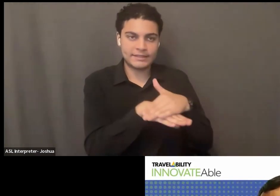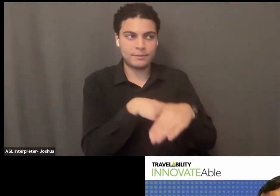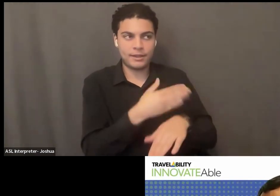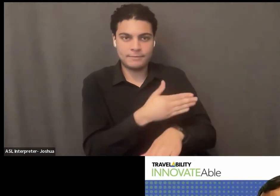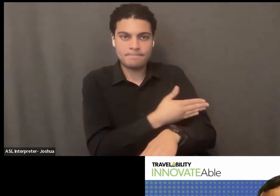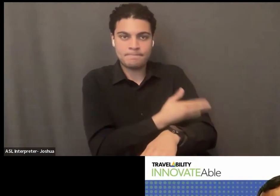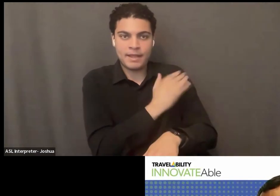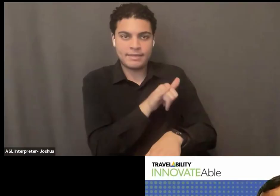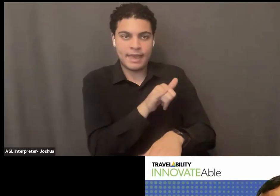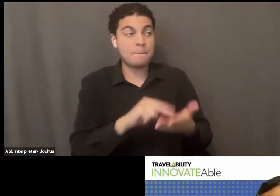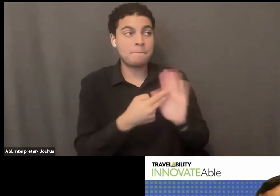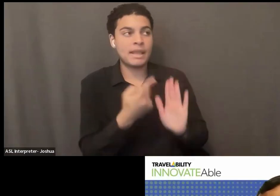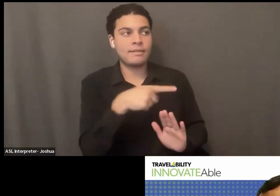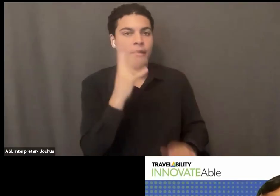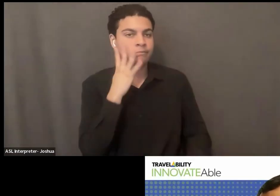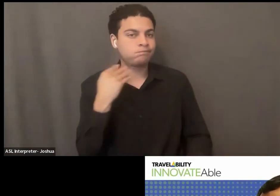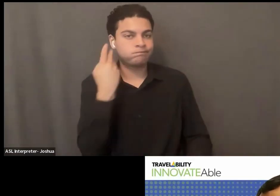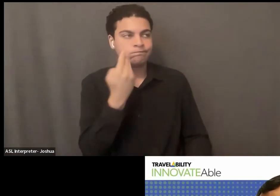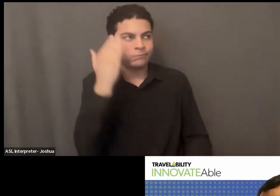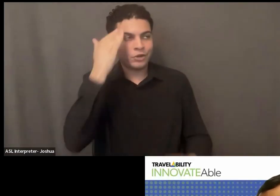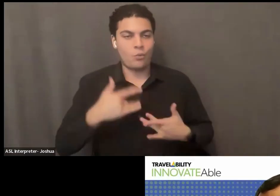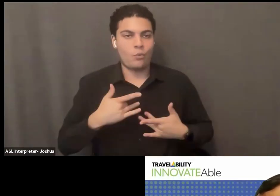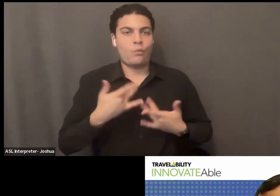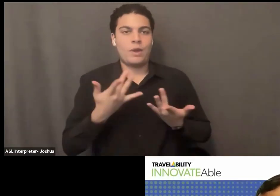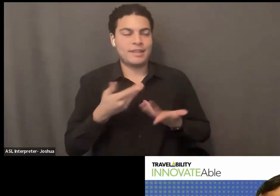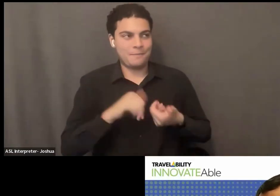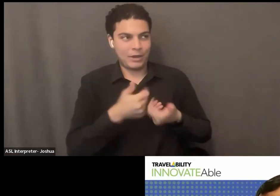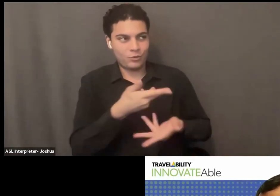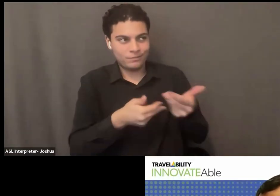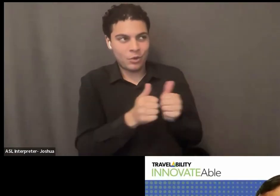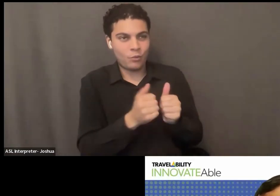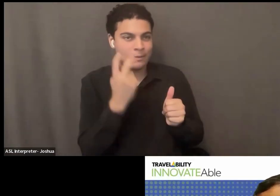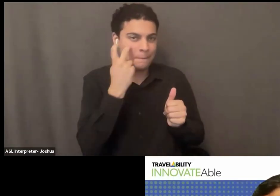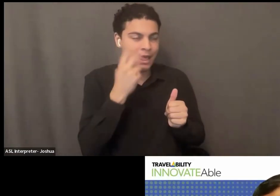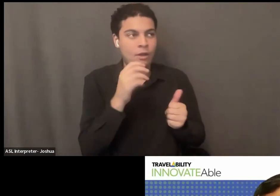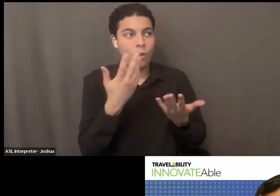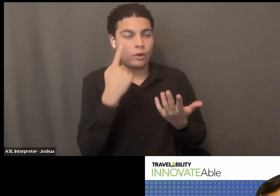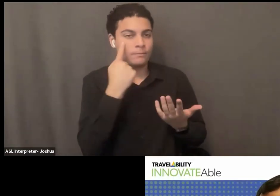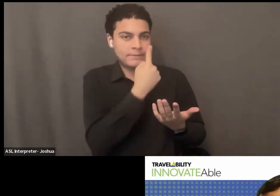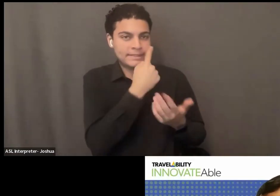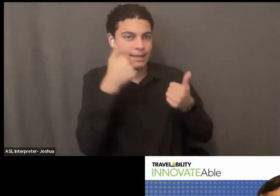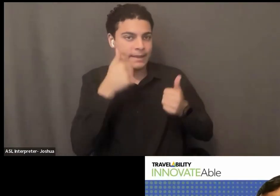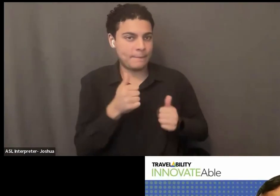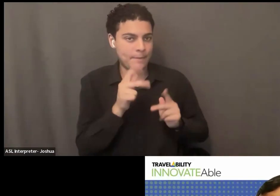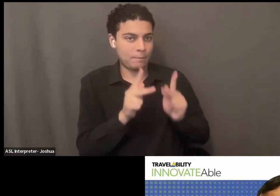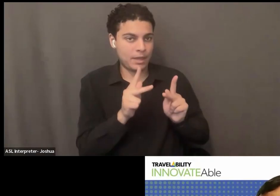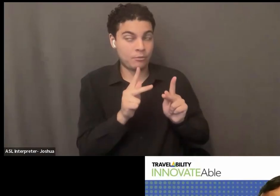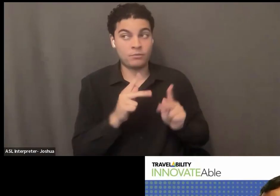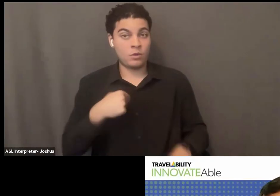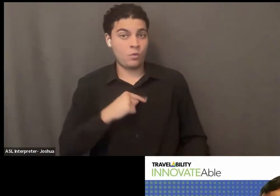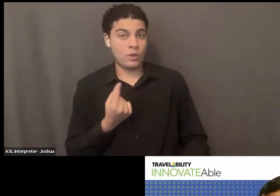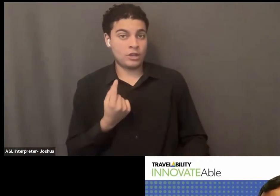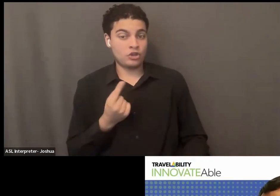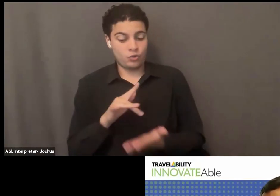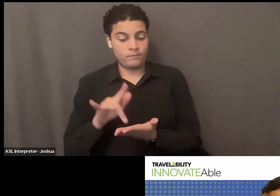the blind and visually impaired. So we just had to come to show up with the tablets, and they did all the work